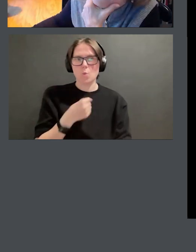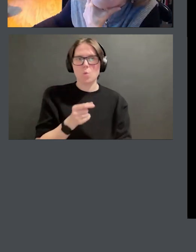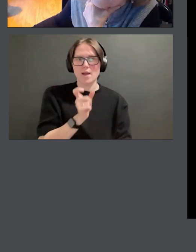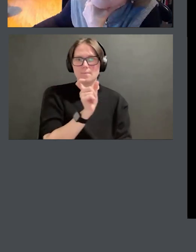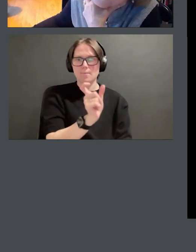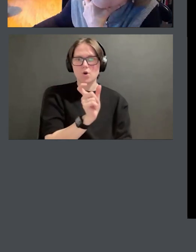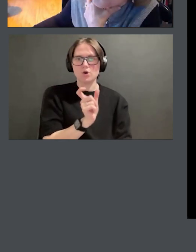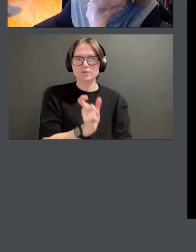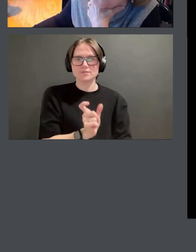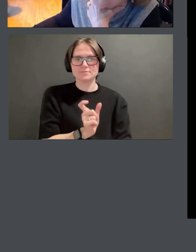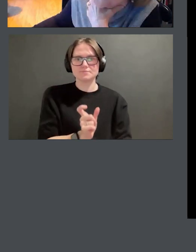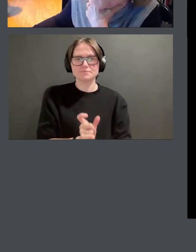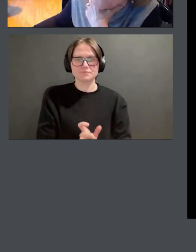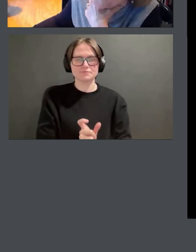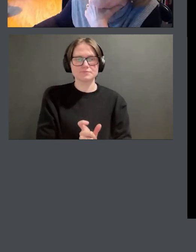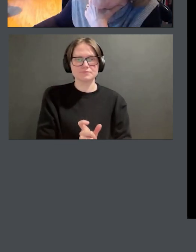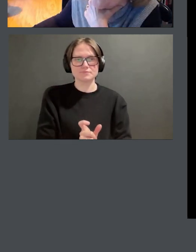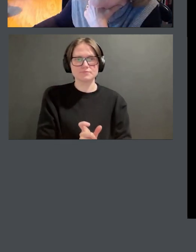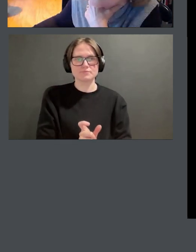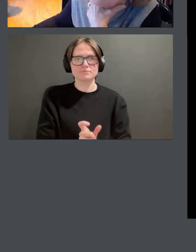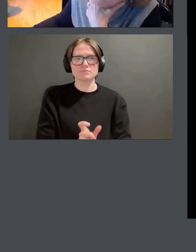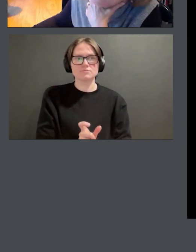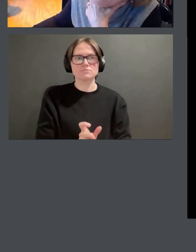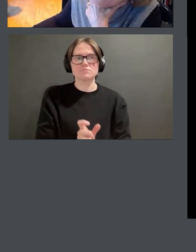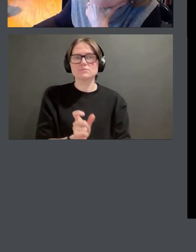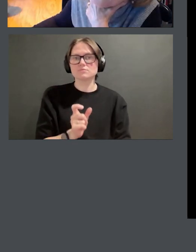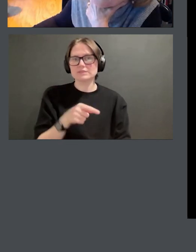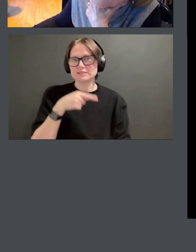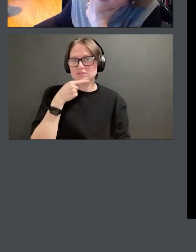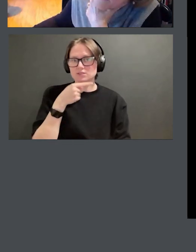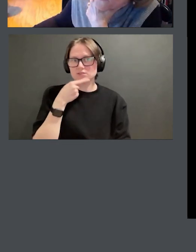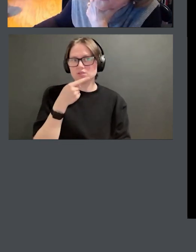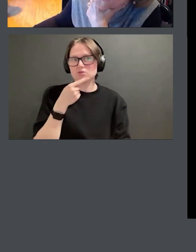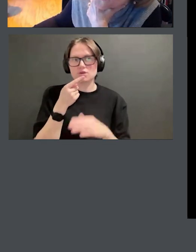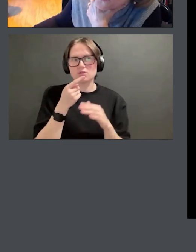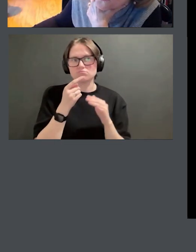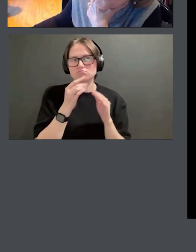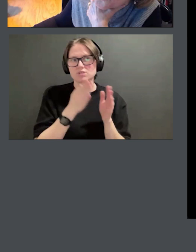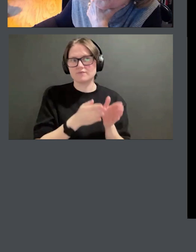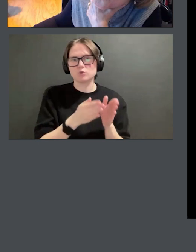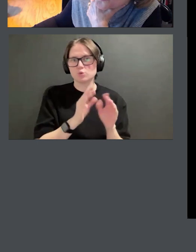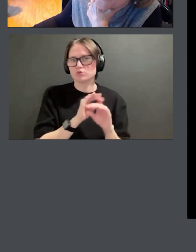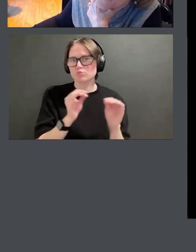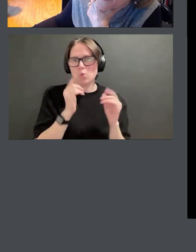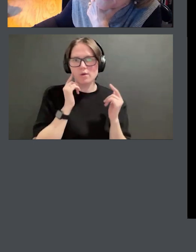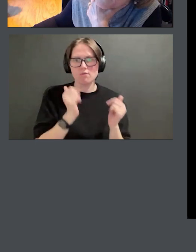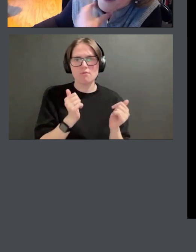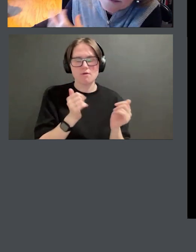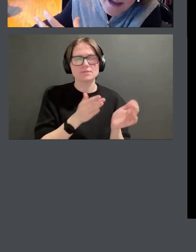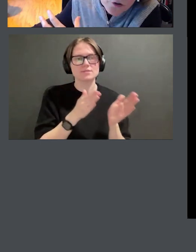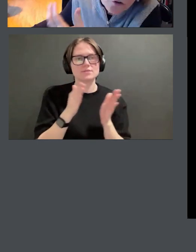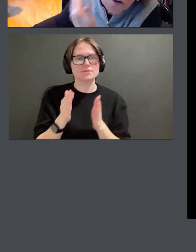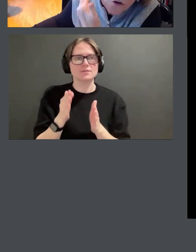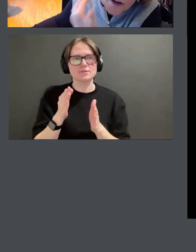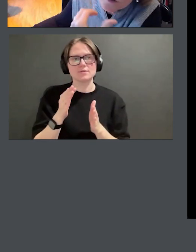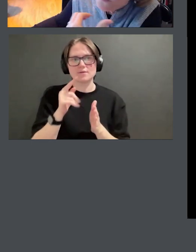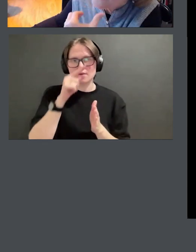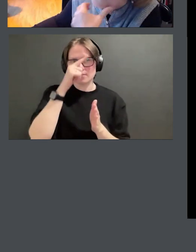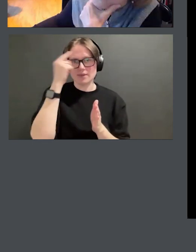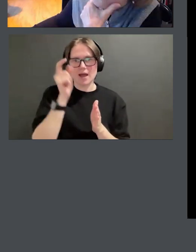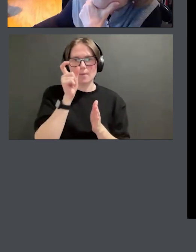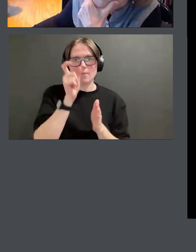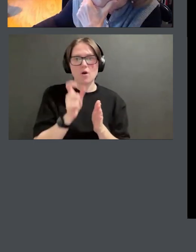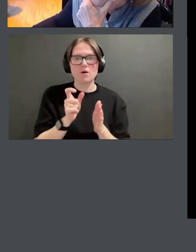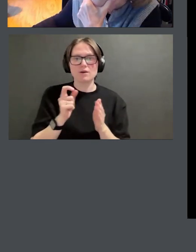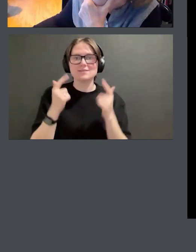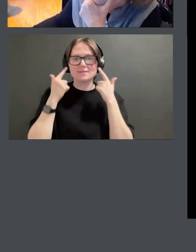represent individuals with no hearing loss. The black bars are those with bilateral or hearing loss in